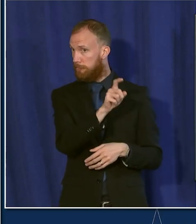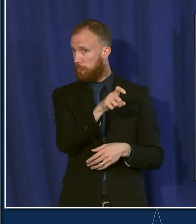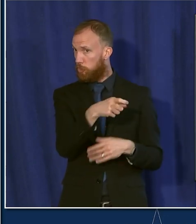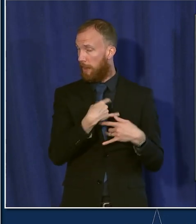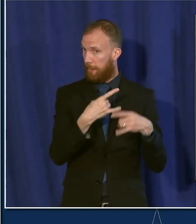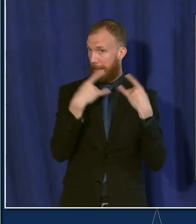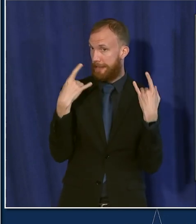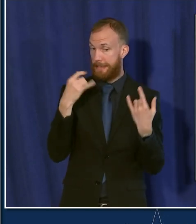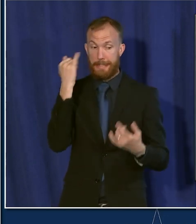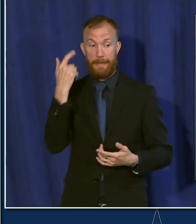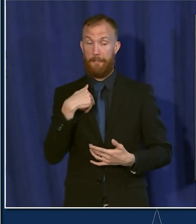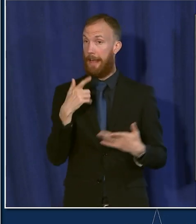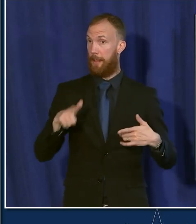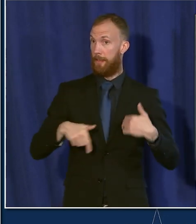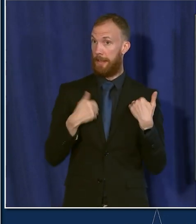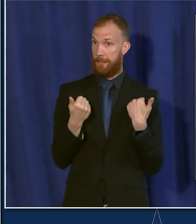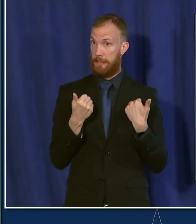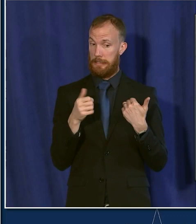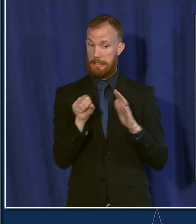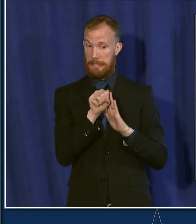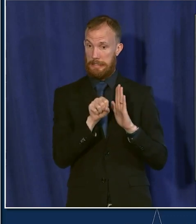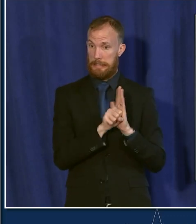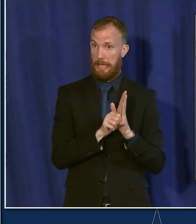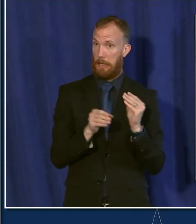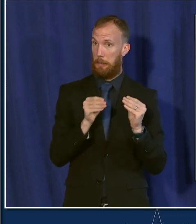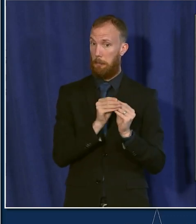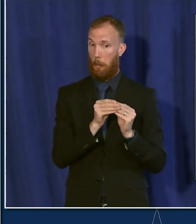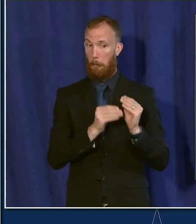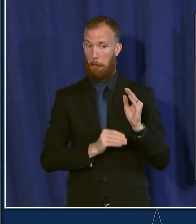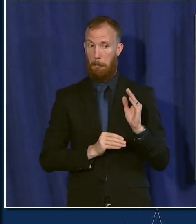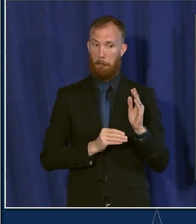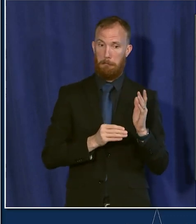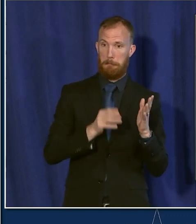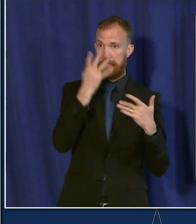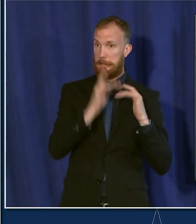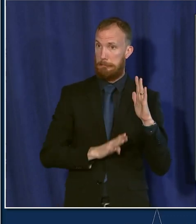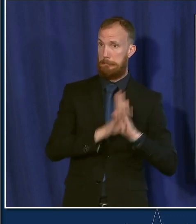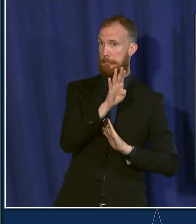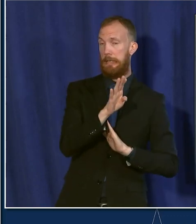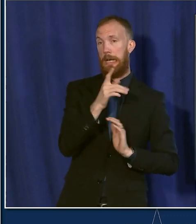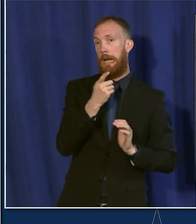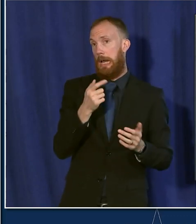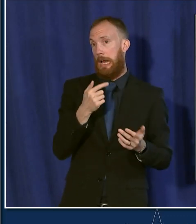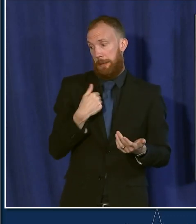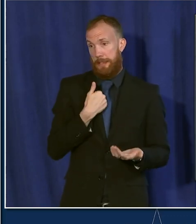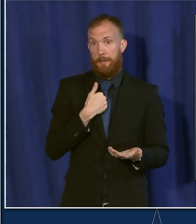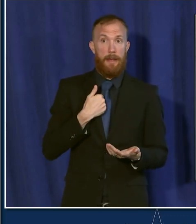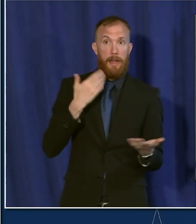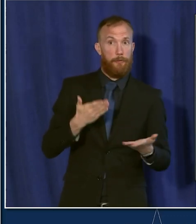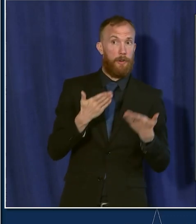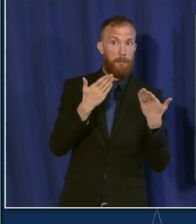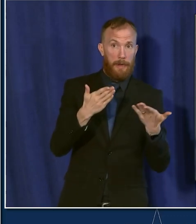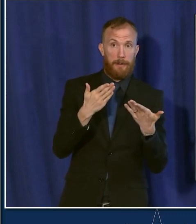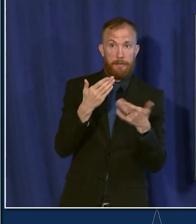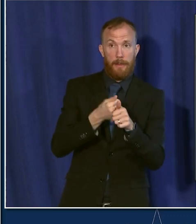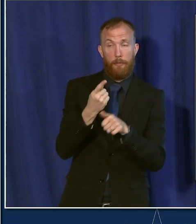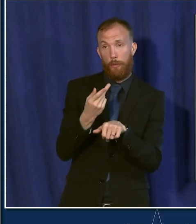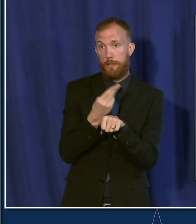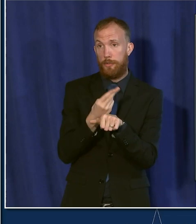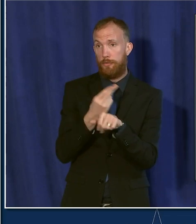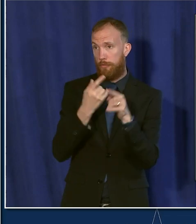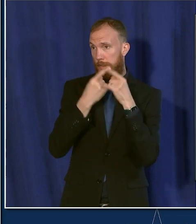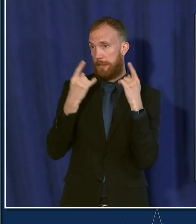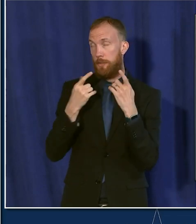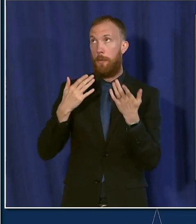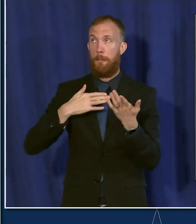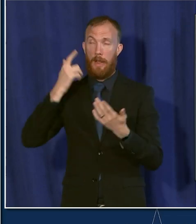one of these states and I were making those decisions, I would be making that recommendation for masks for everybody. And so my guess is CDC is perhaps